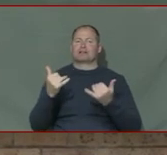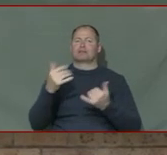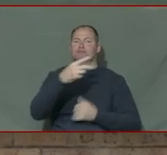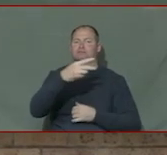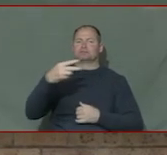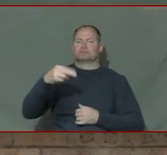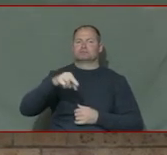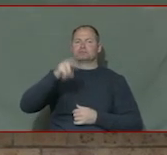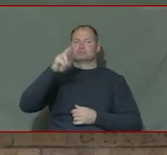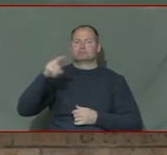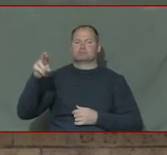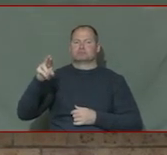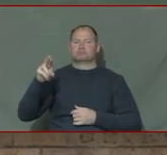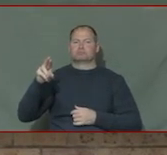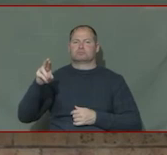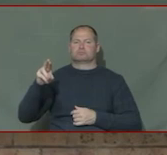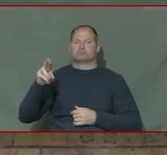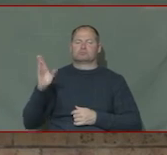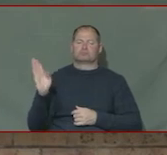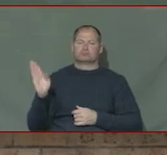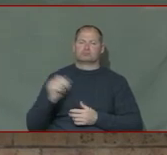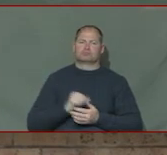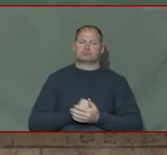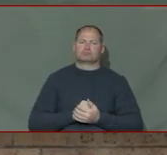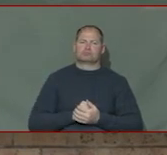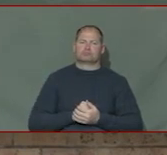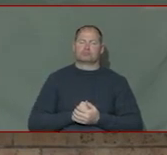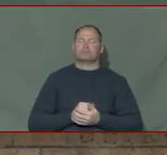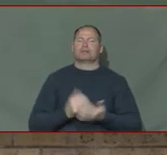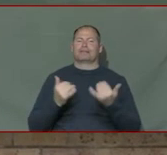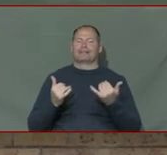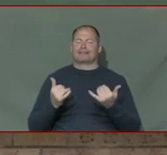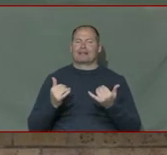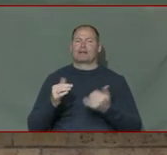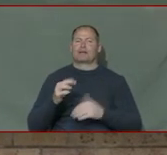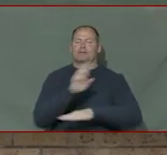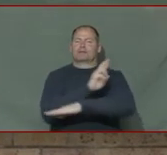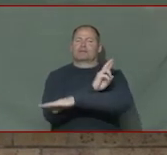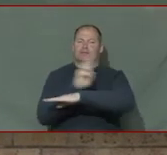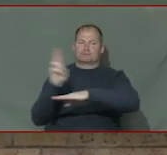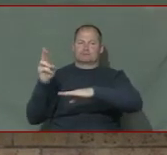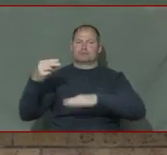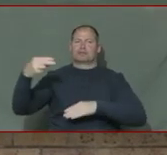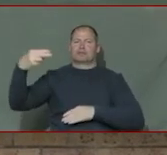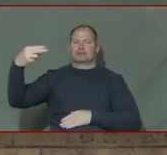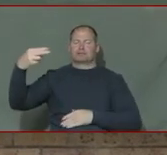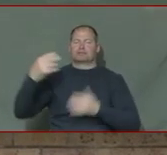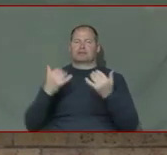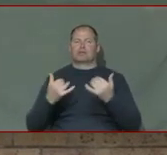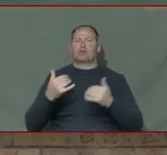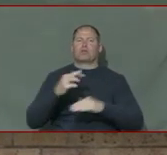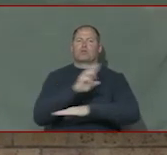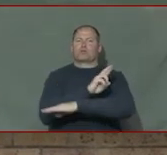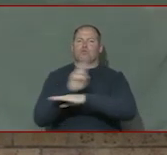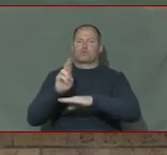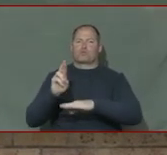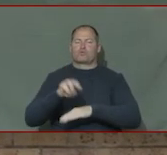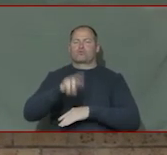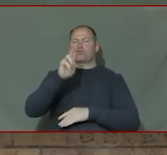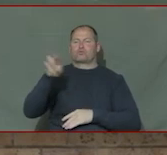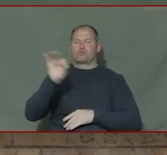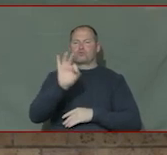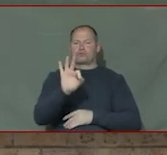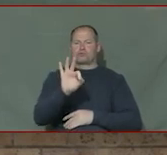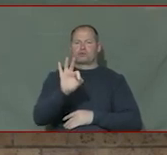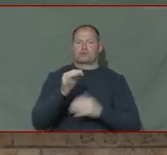1. So the radius in terms of height is height divided by root 3, and they ask you to leave your answer in